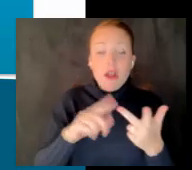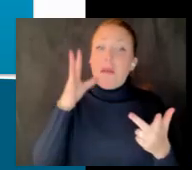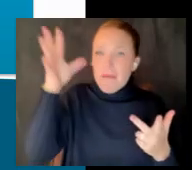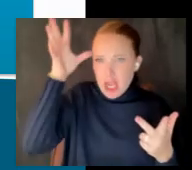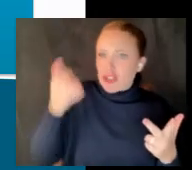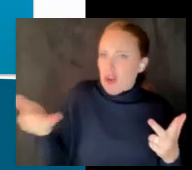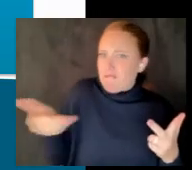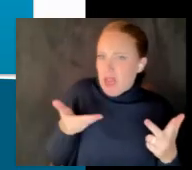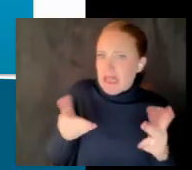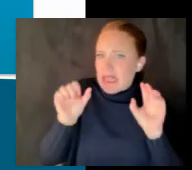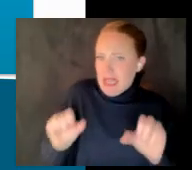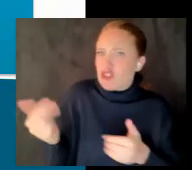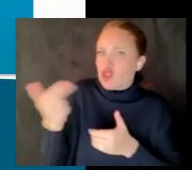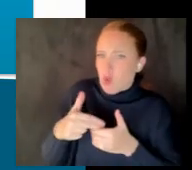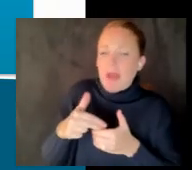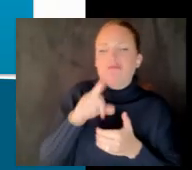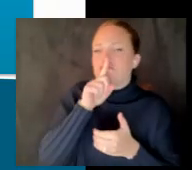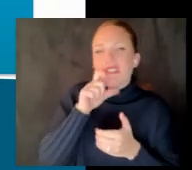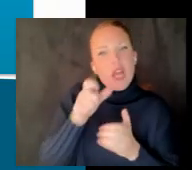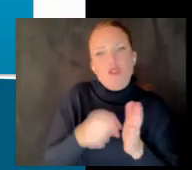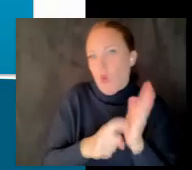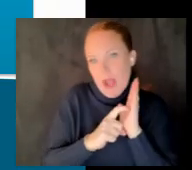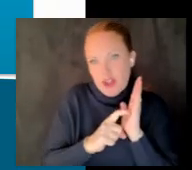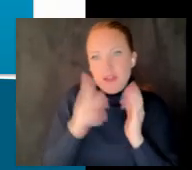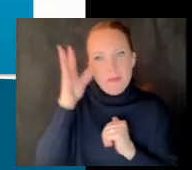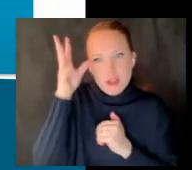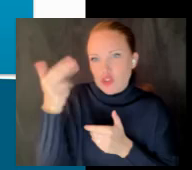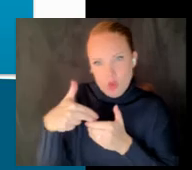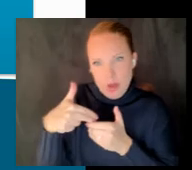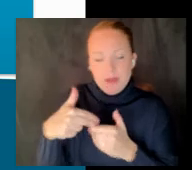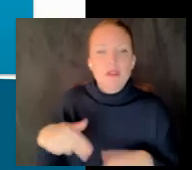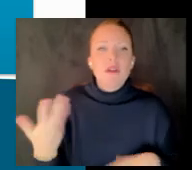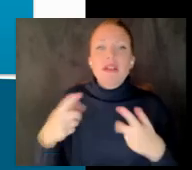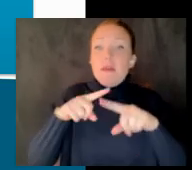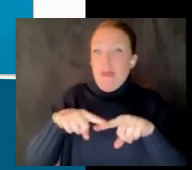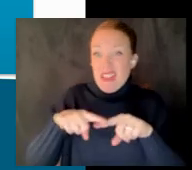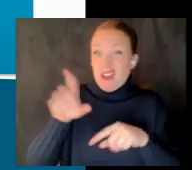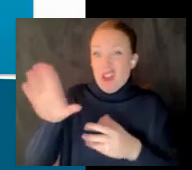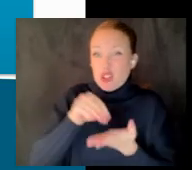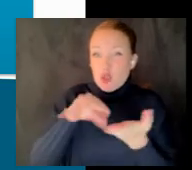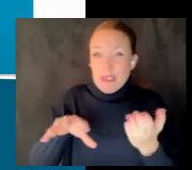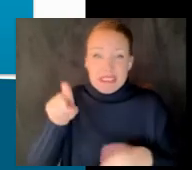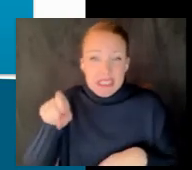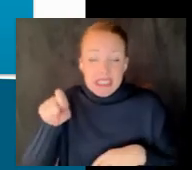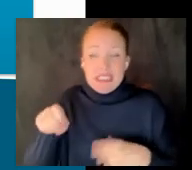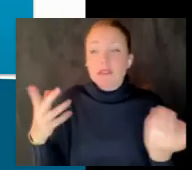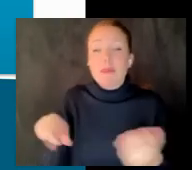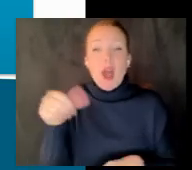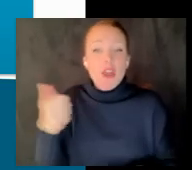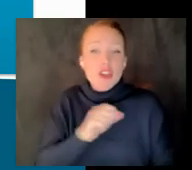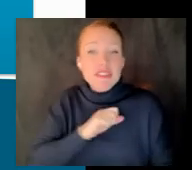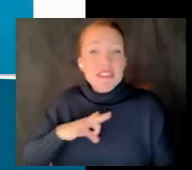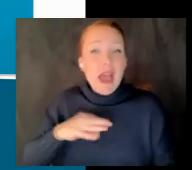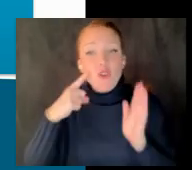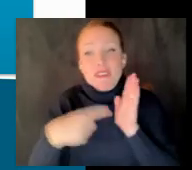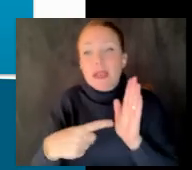encouraged to participate, they are not a required member of this committee. Depending on the needs of the student, other staff such as psychologist,